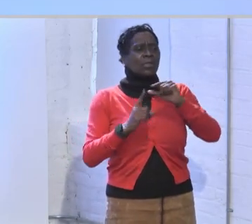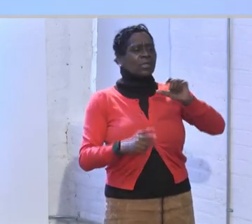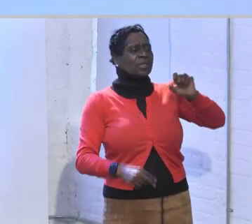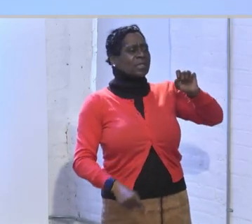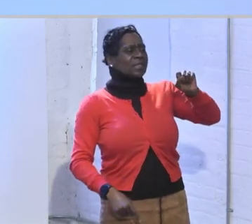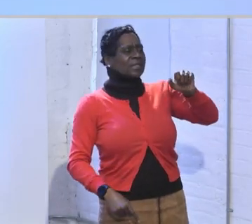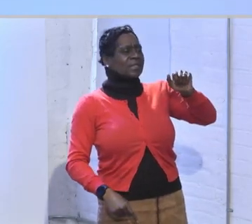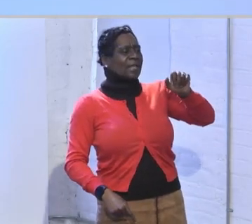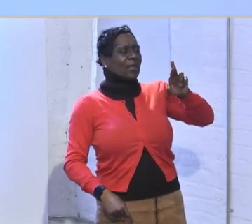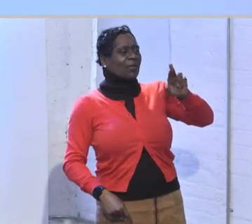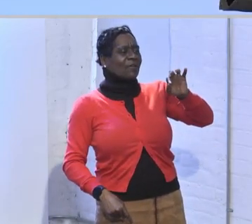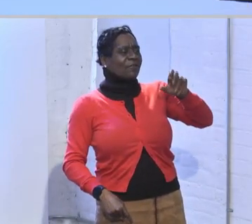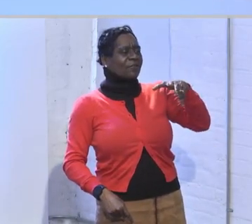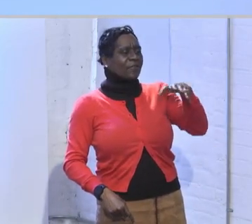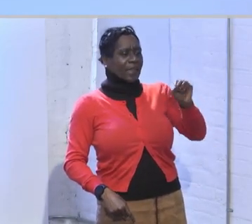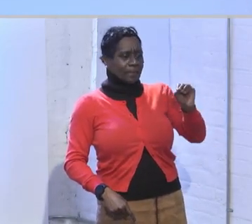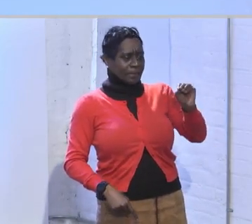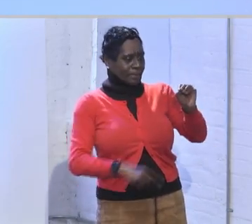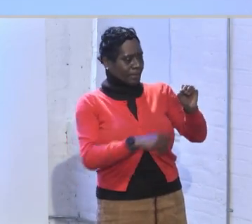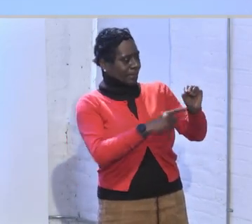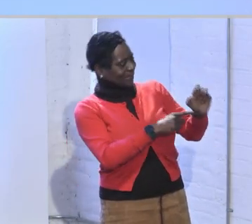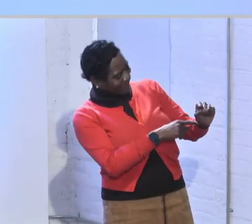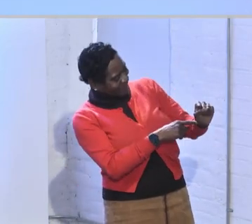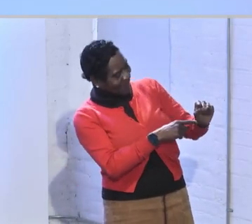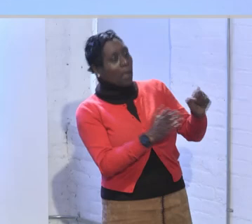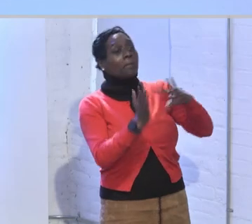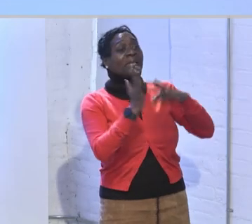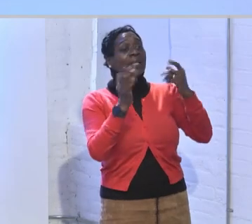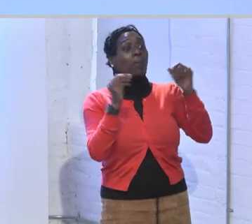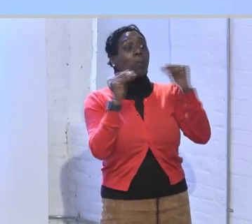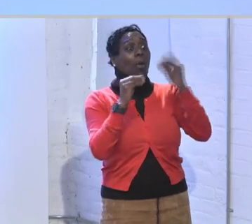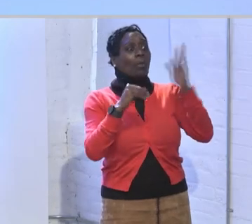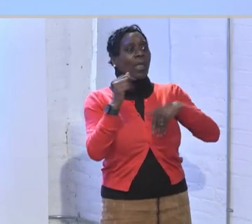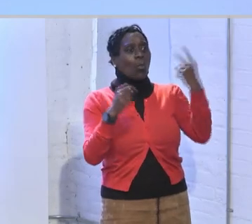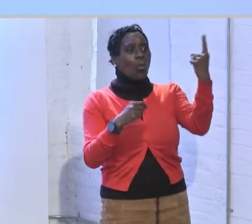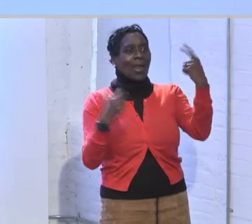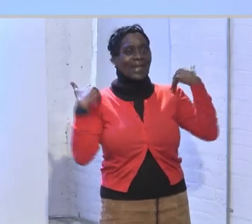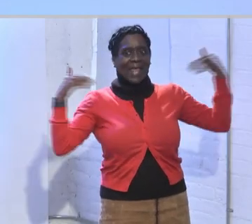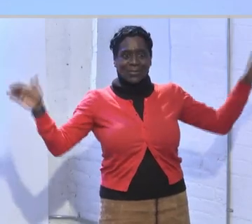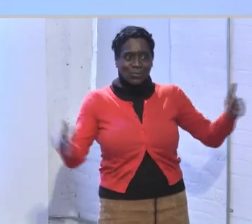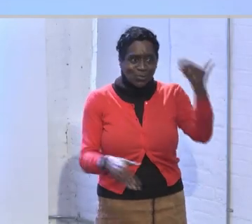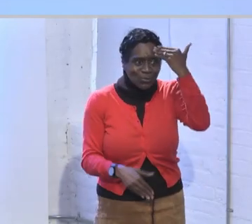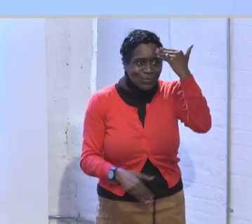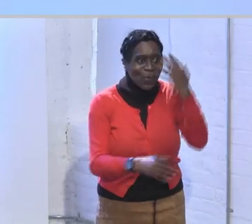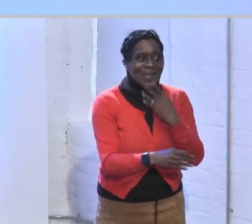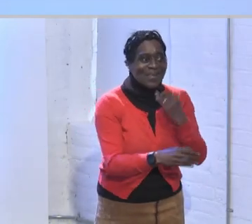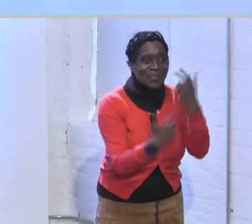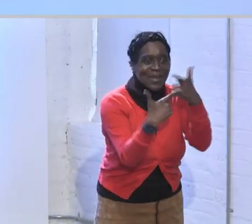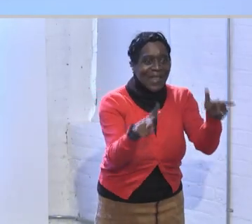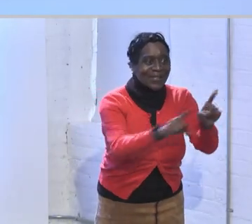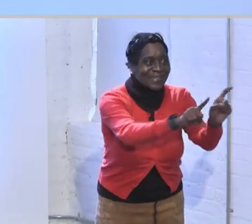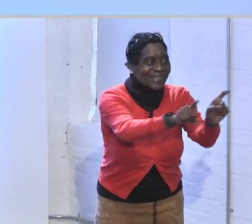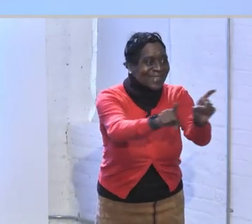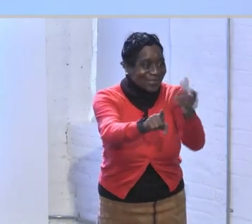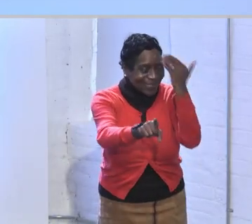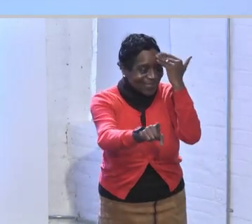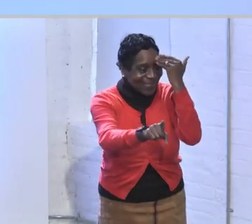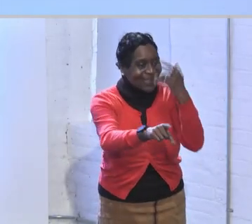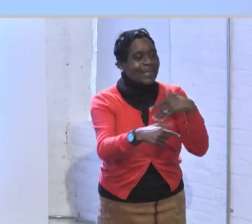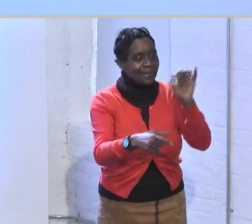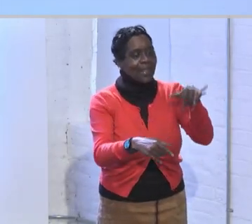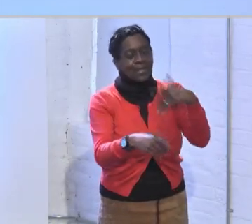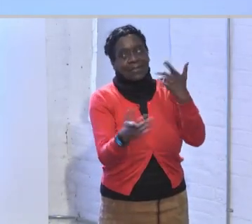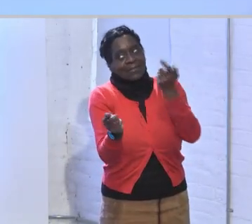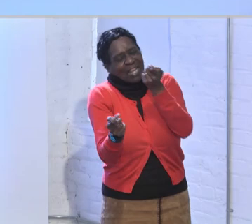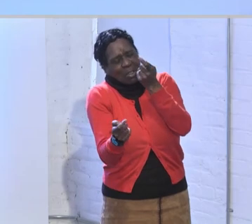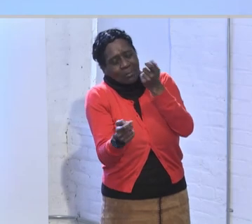means? Angels. Yeah, it's plural. See, you guys know Hebrew and you did not even know it. That's all the Hebrew I